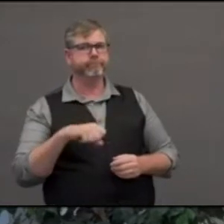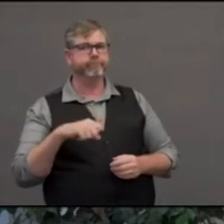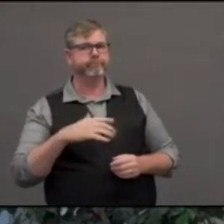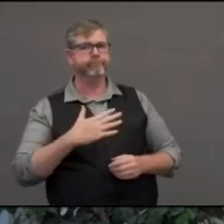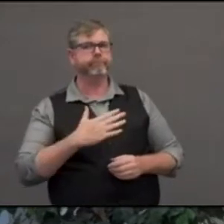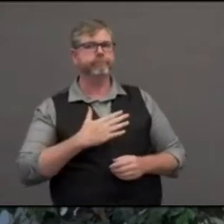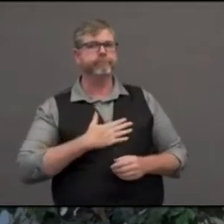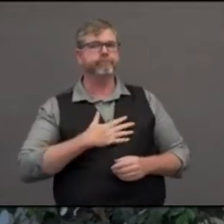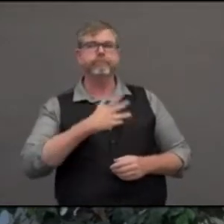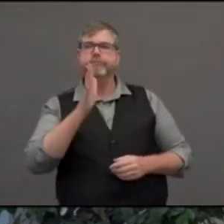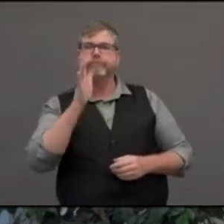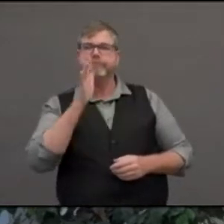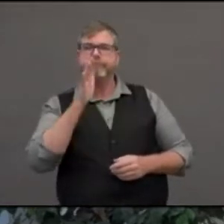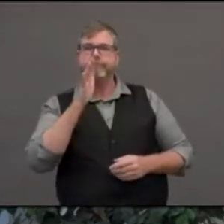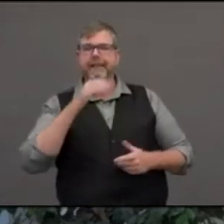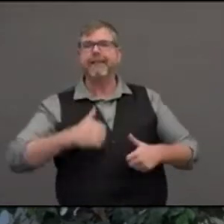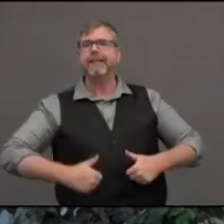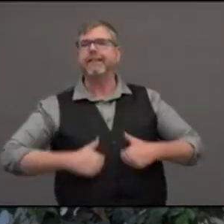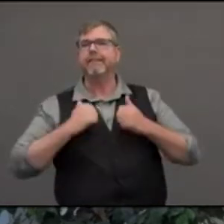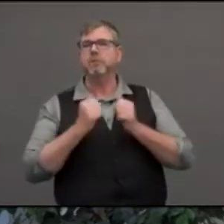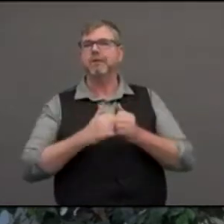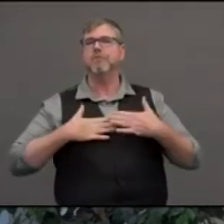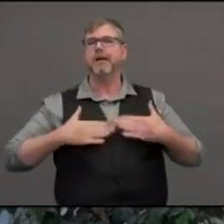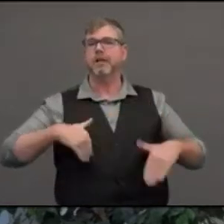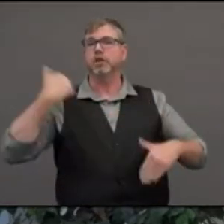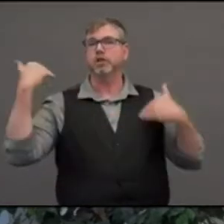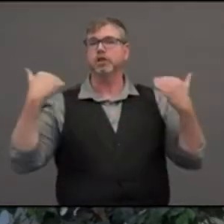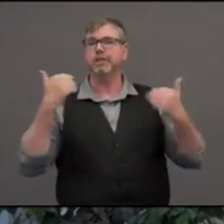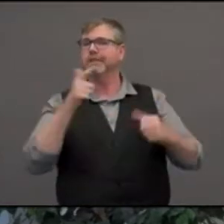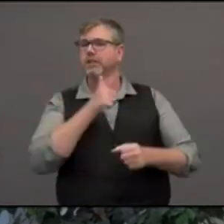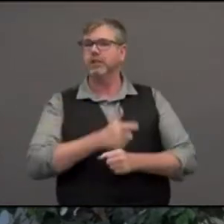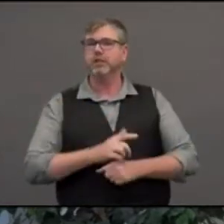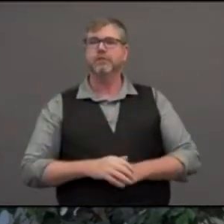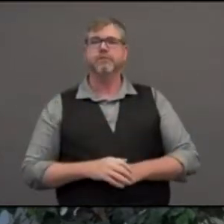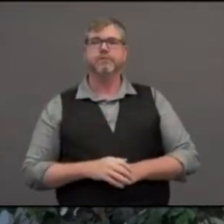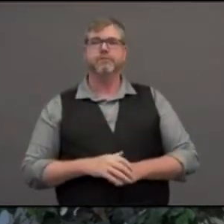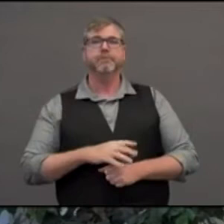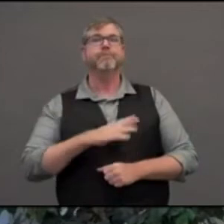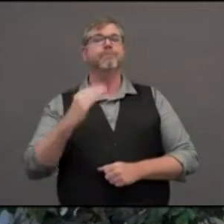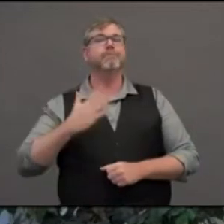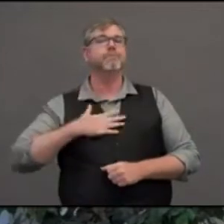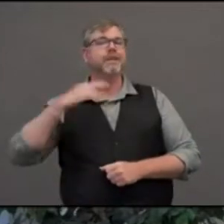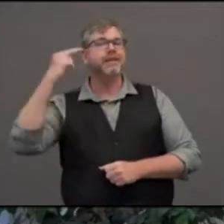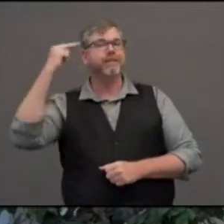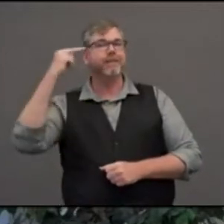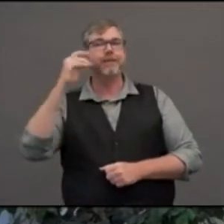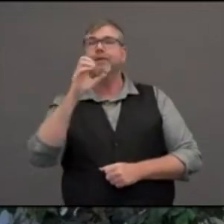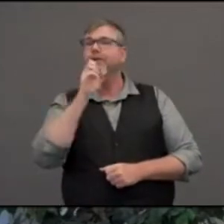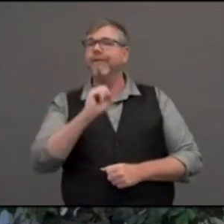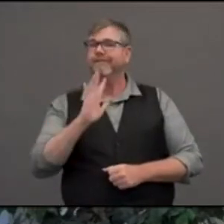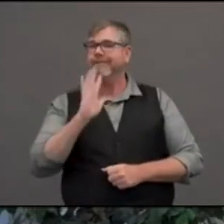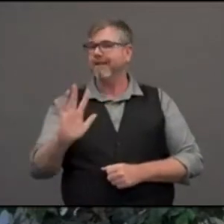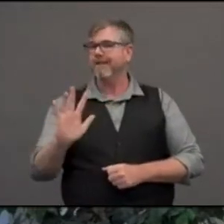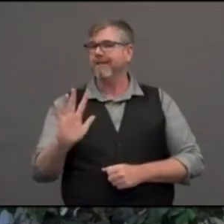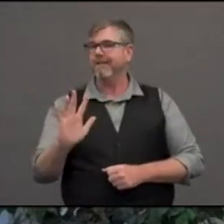younger sister, and my nephew, who is 5 years old. And so we have a household